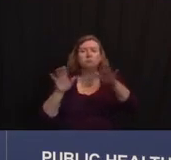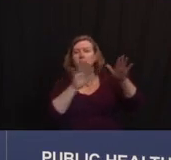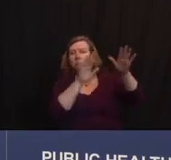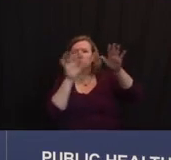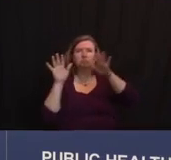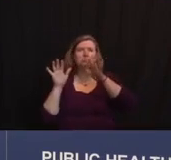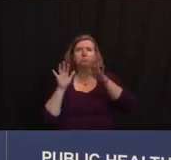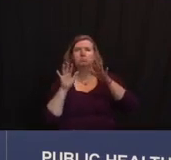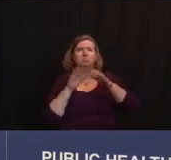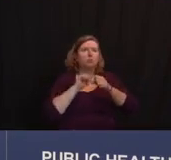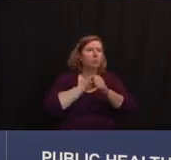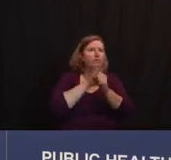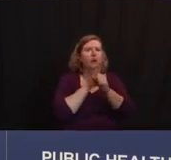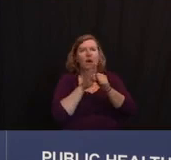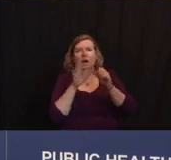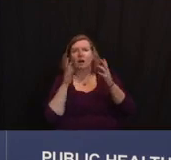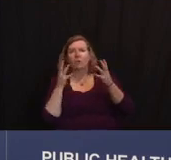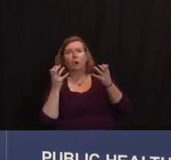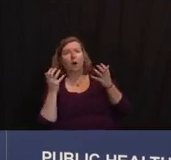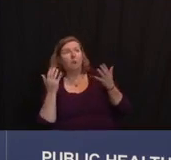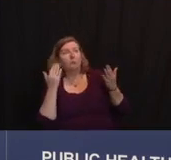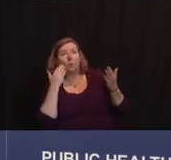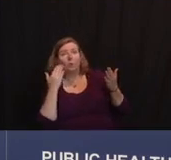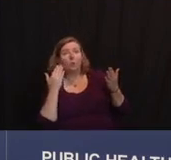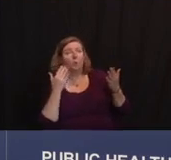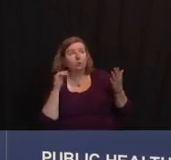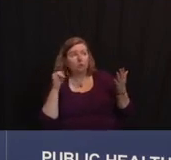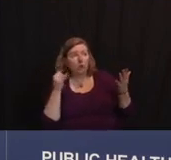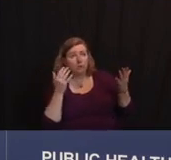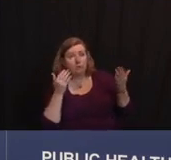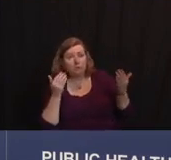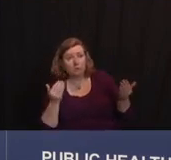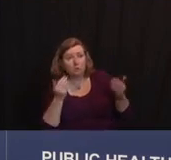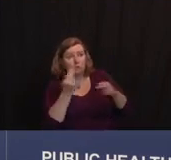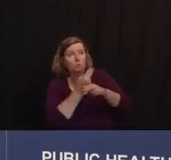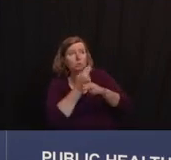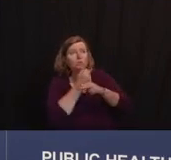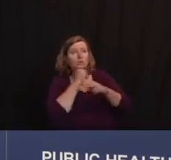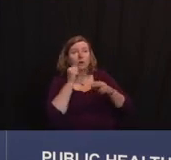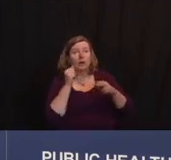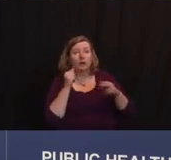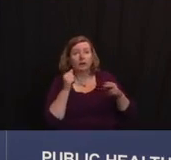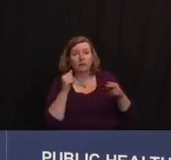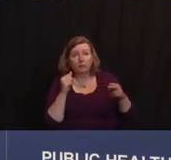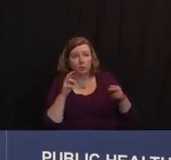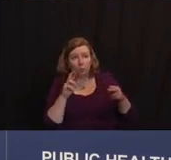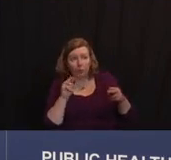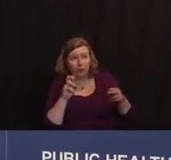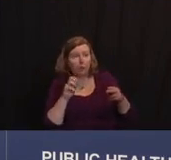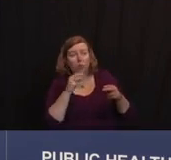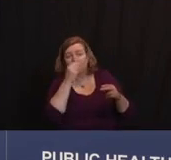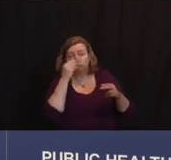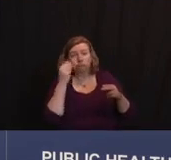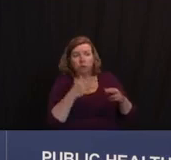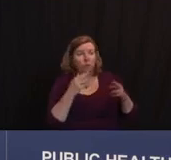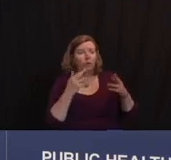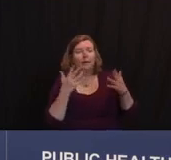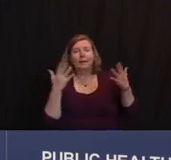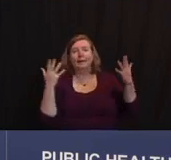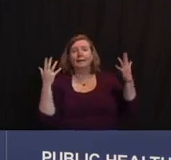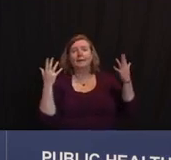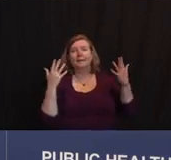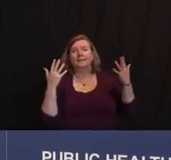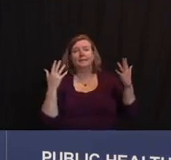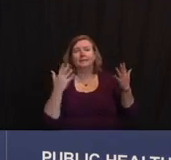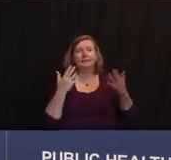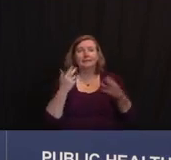know, can we put forward the vaccine even though we have these rare events, or do we go and just use the 2-dose vaccines that